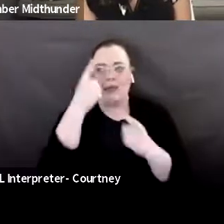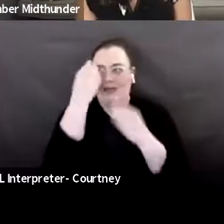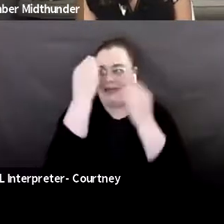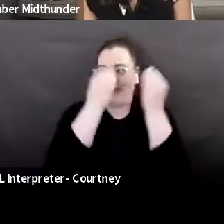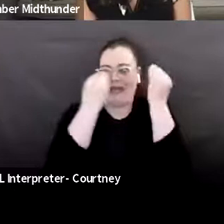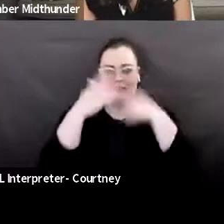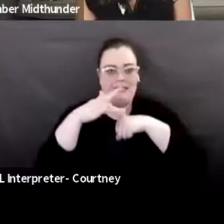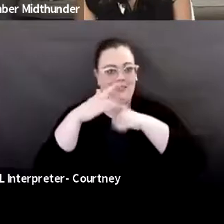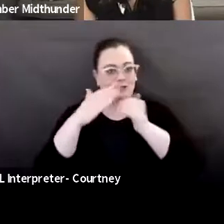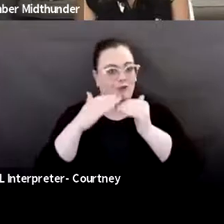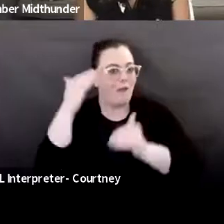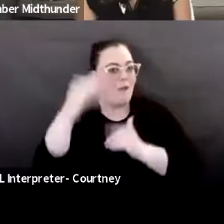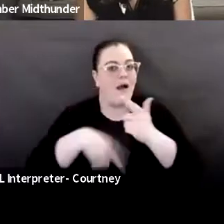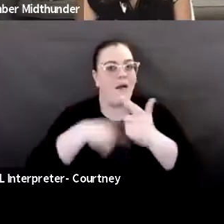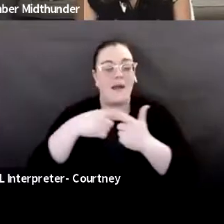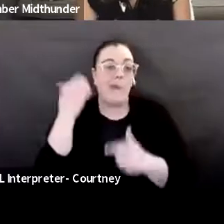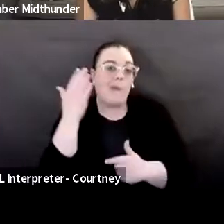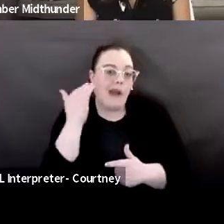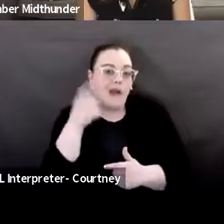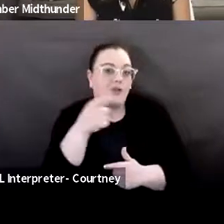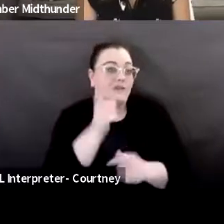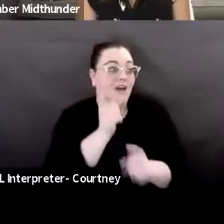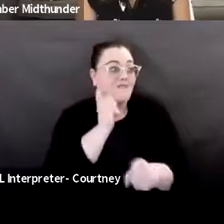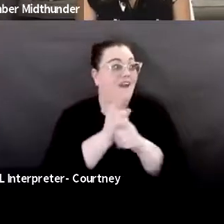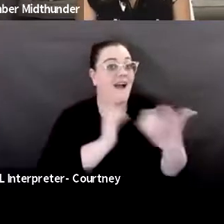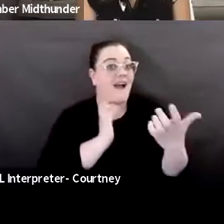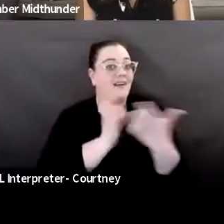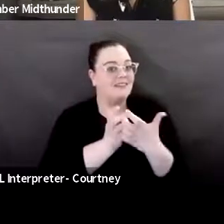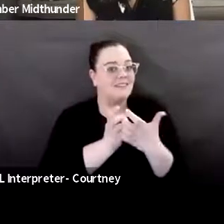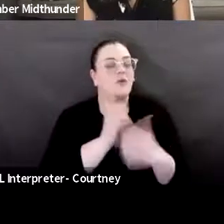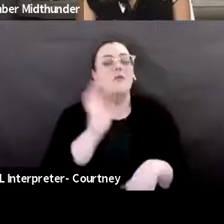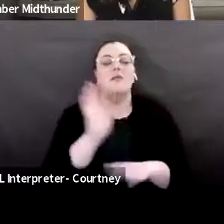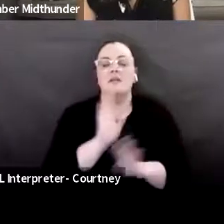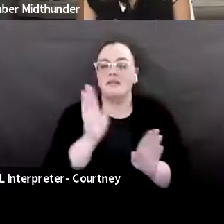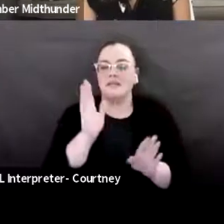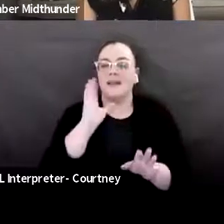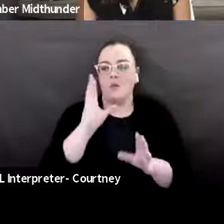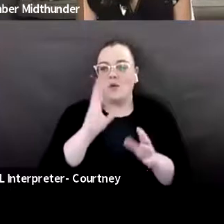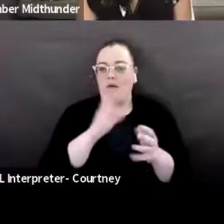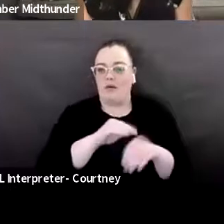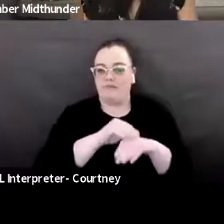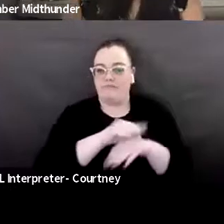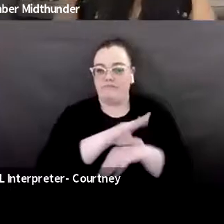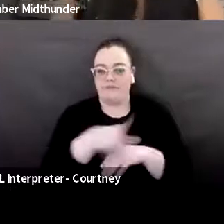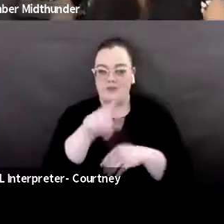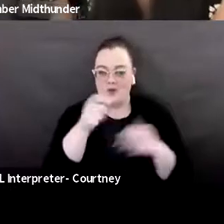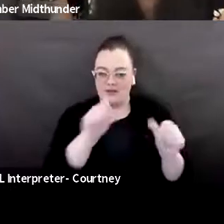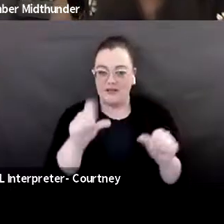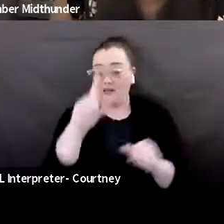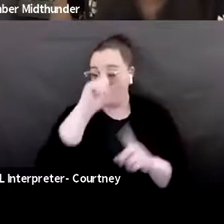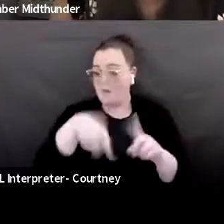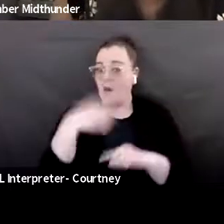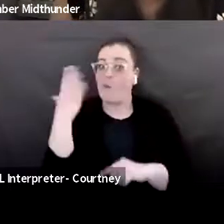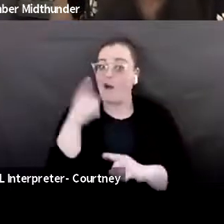much about why you're not right, because that will spill into your audition. Think about why you are